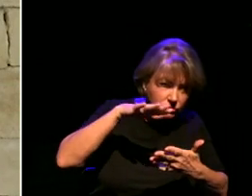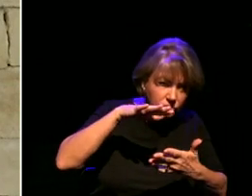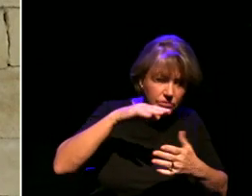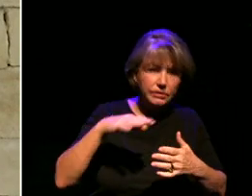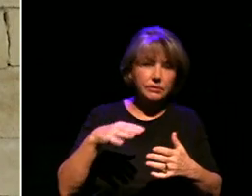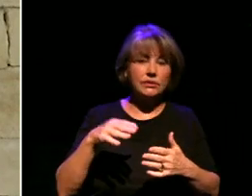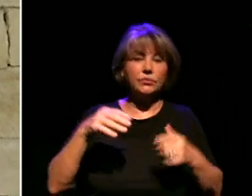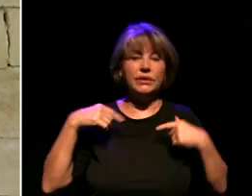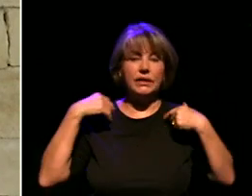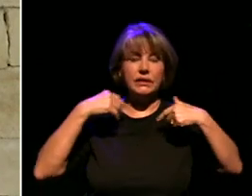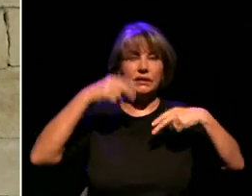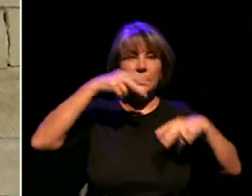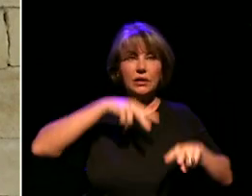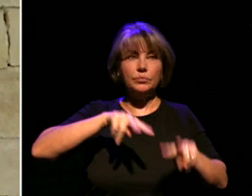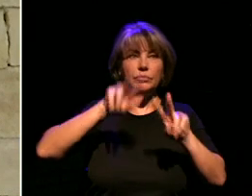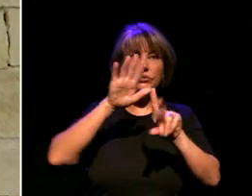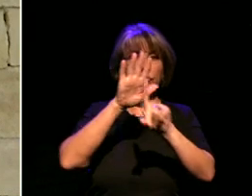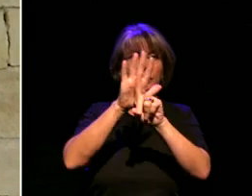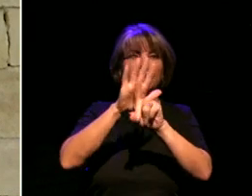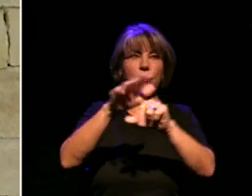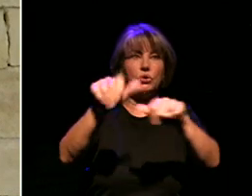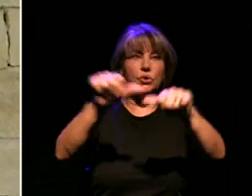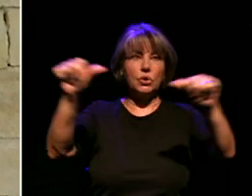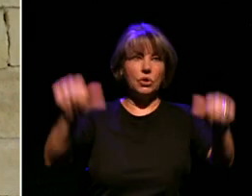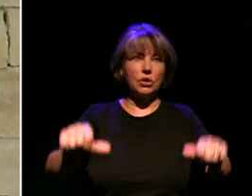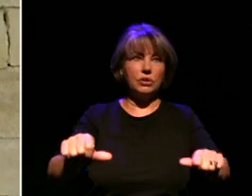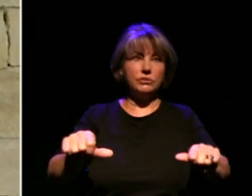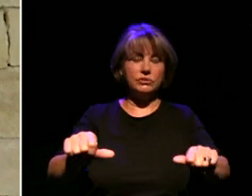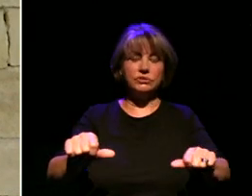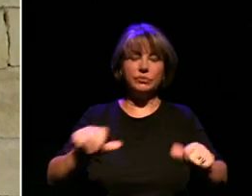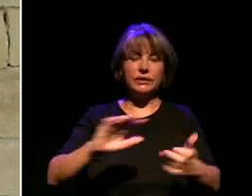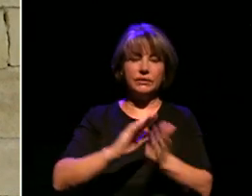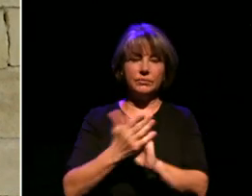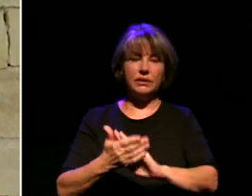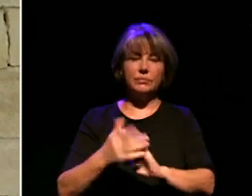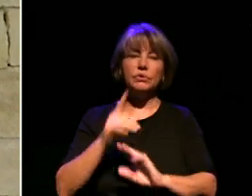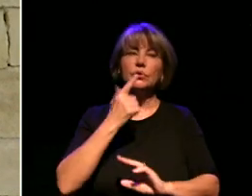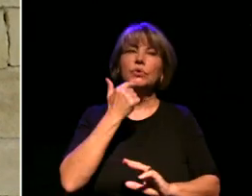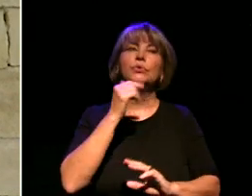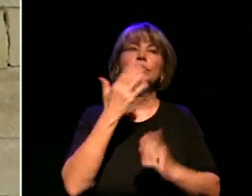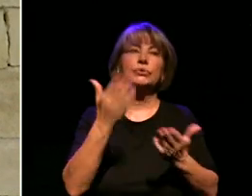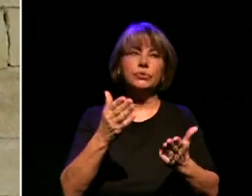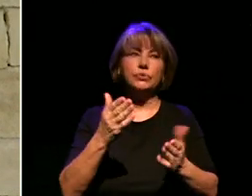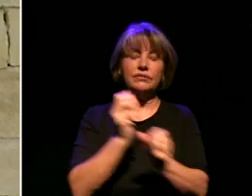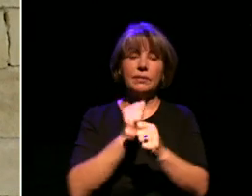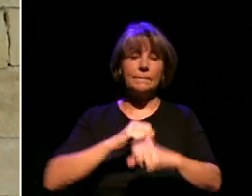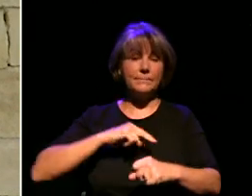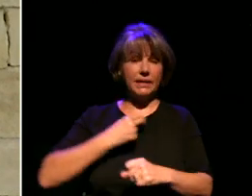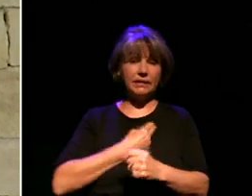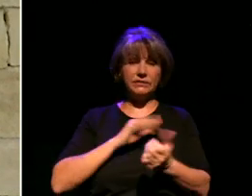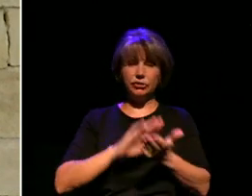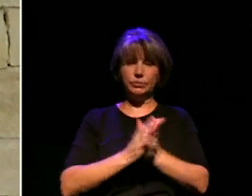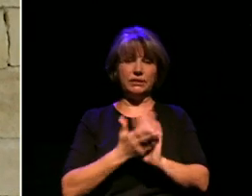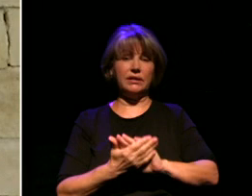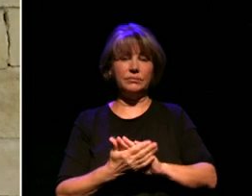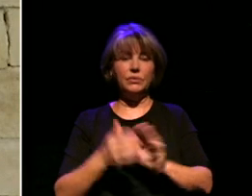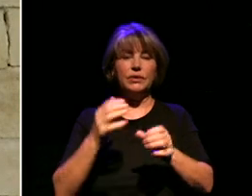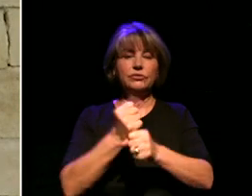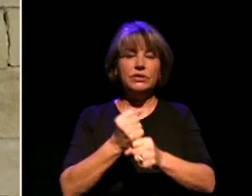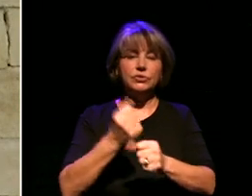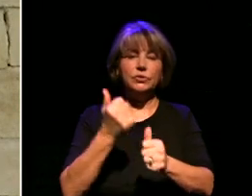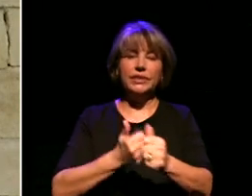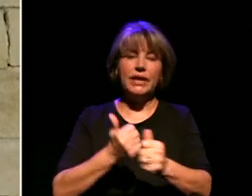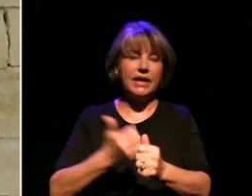to your altar, that we can be who you truly made us to be, that we can know that we can trust you with every part of